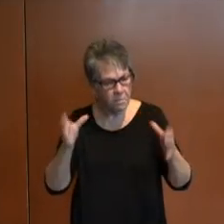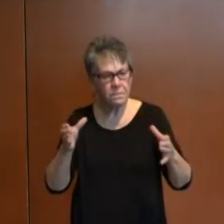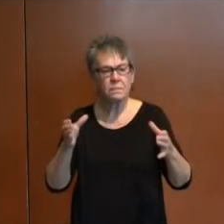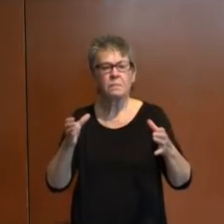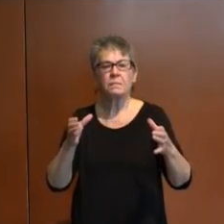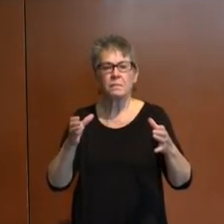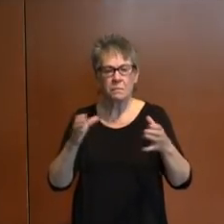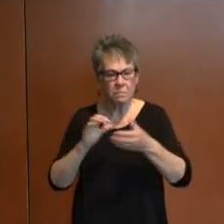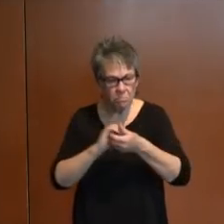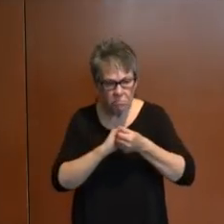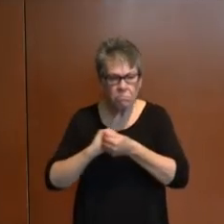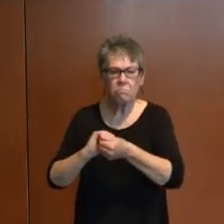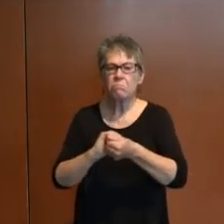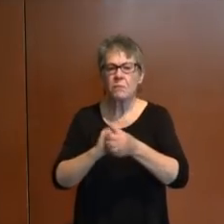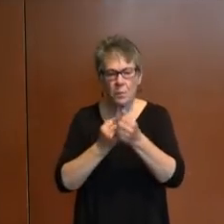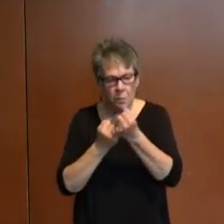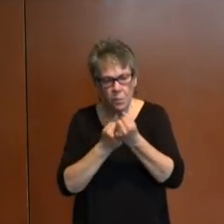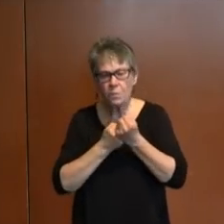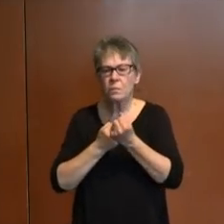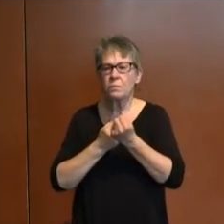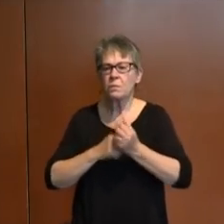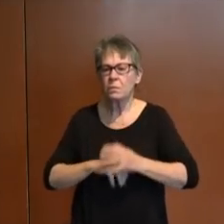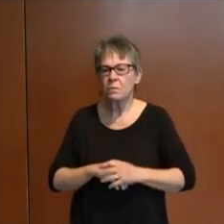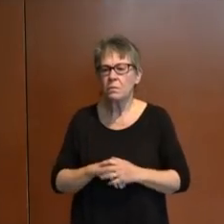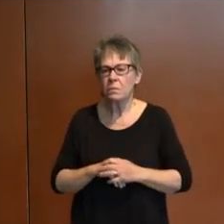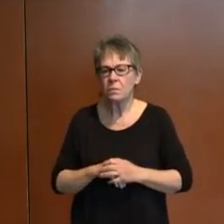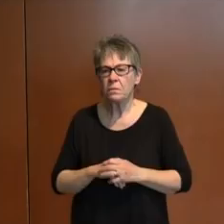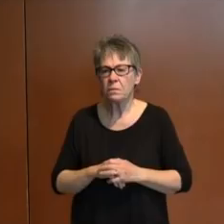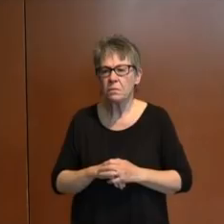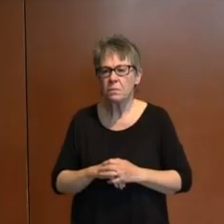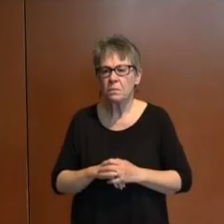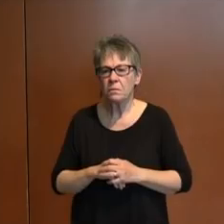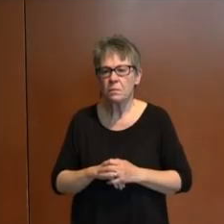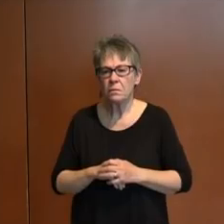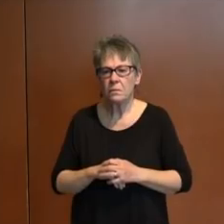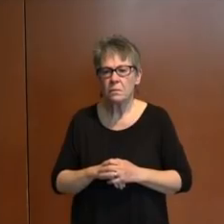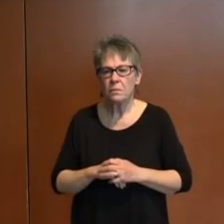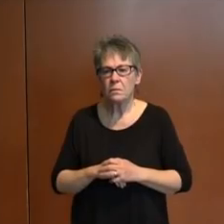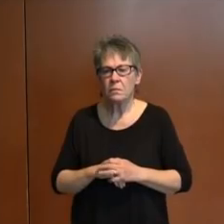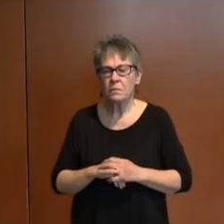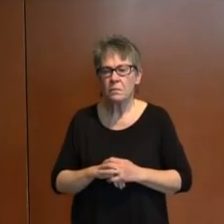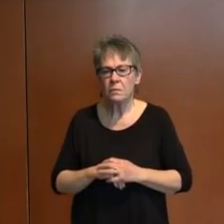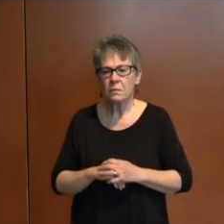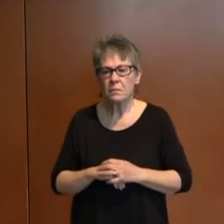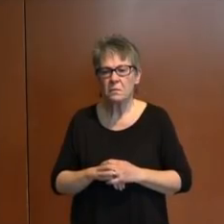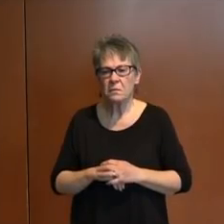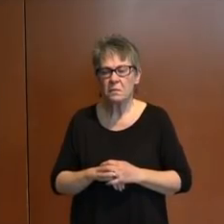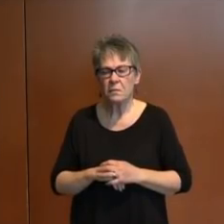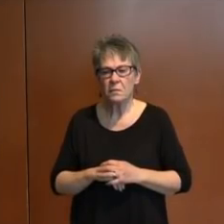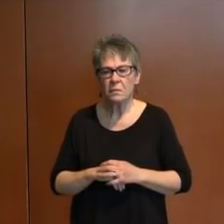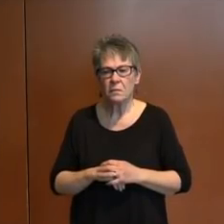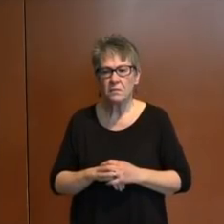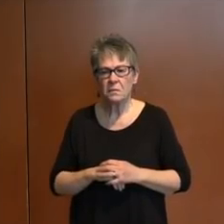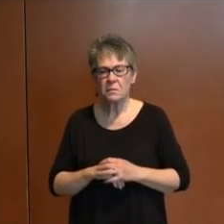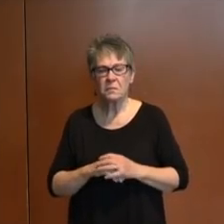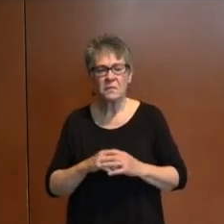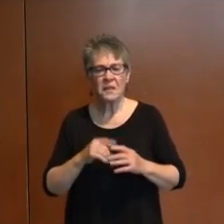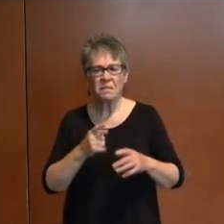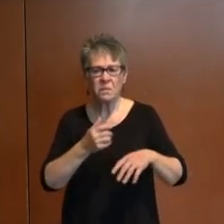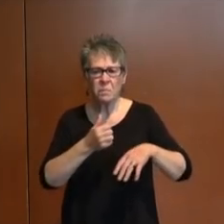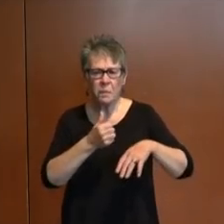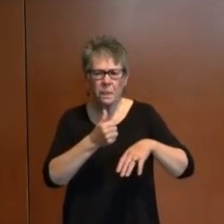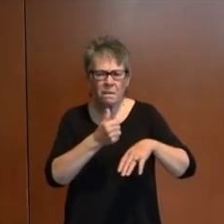minority that do that. And again, doing that is not only is wrong in a moral and ethical sense, it's just simply